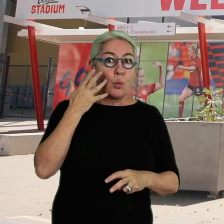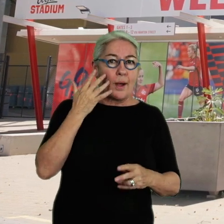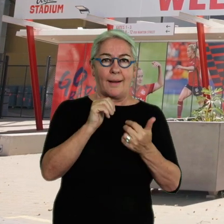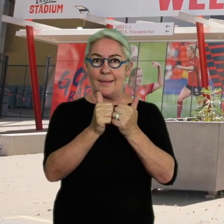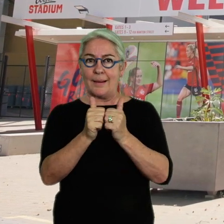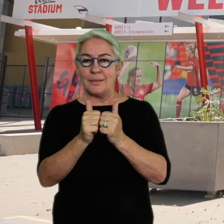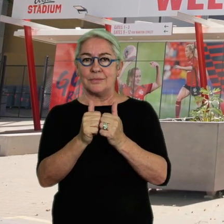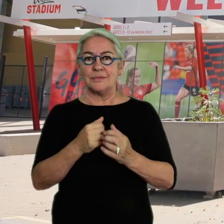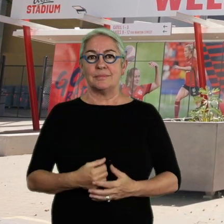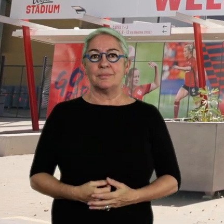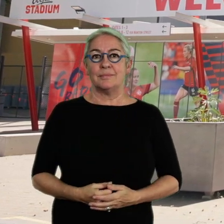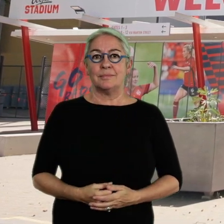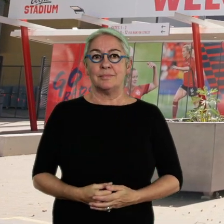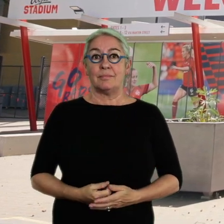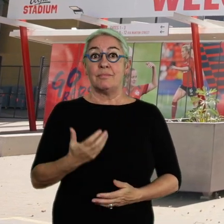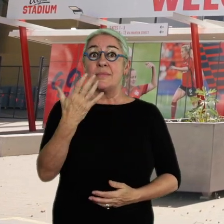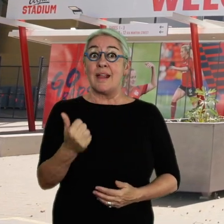around 9 p.m.